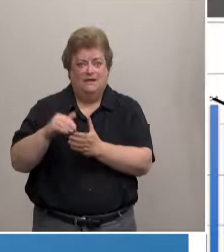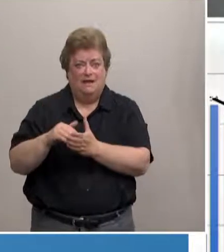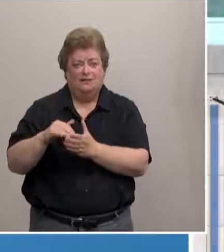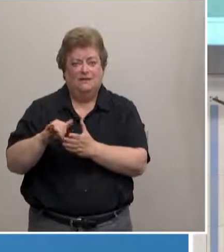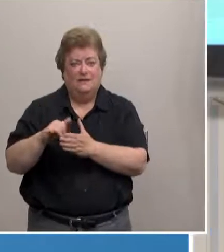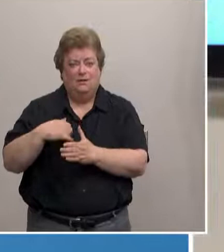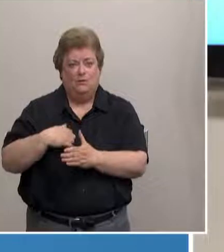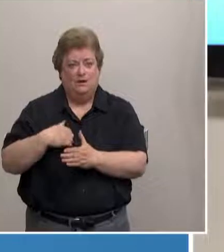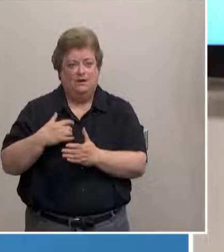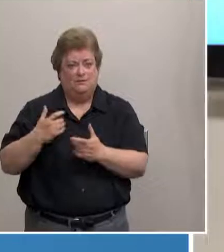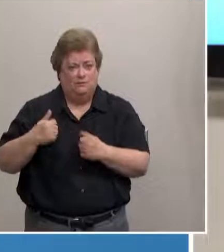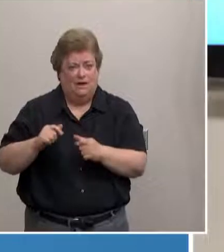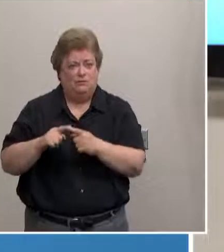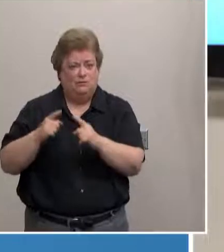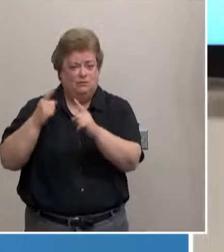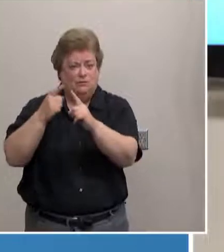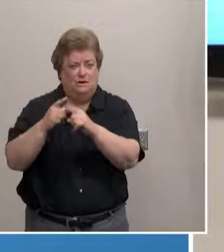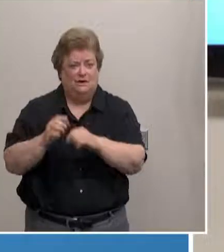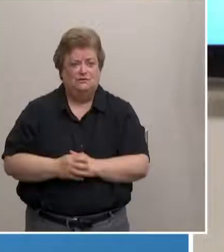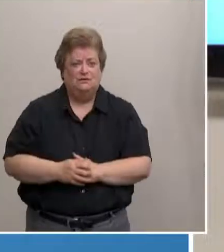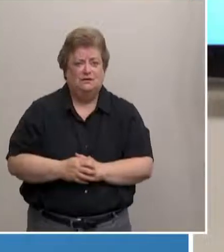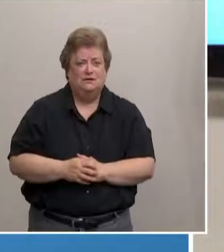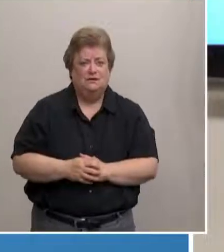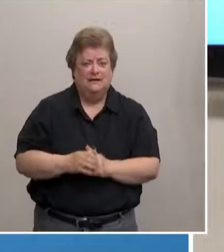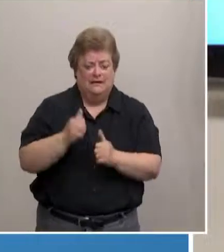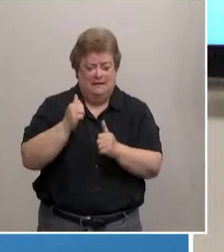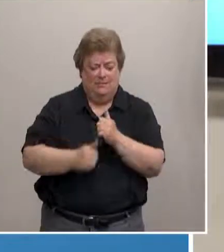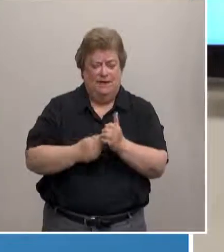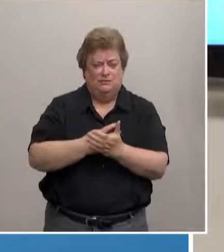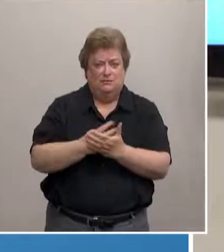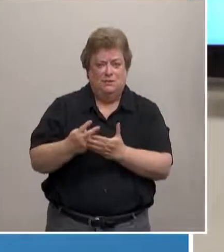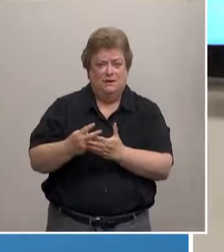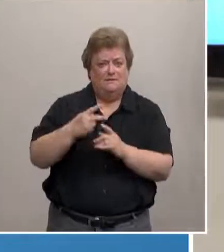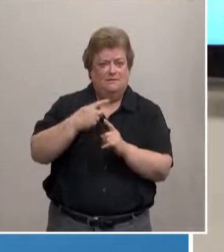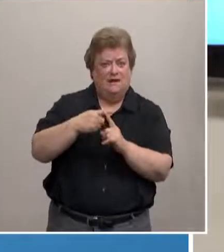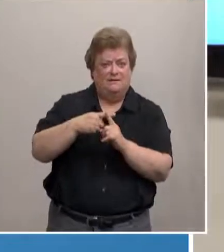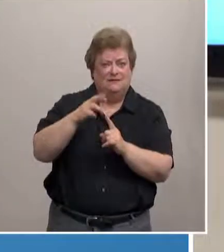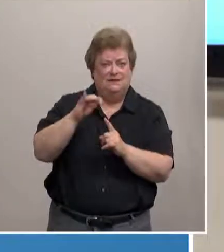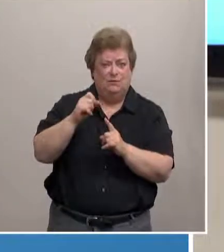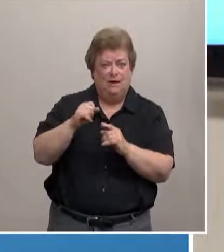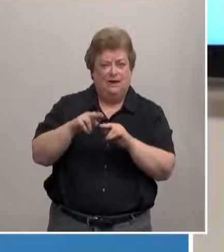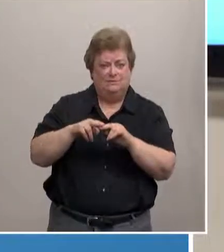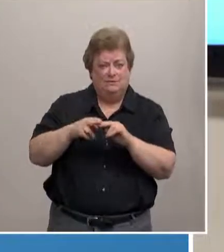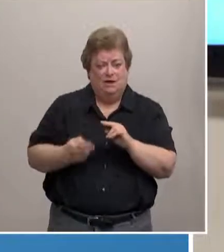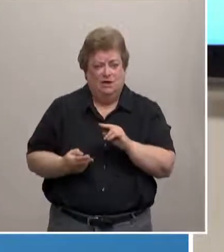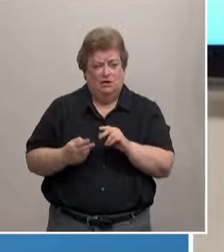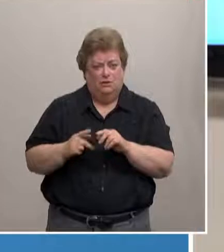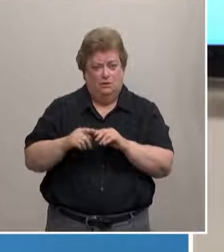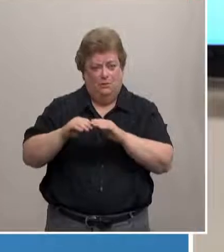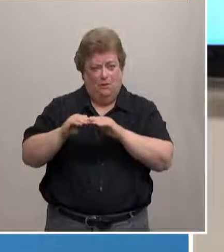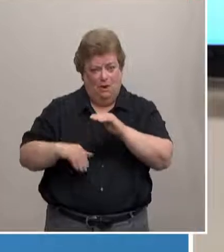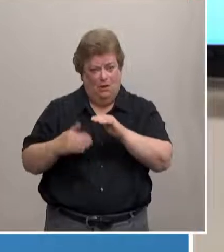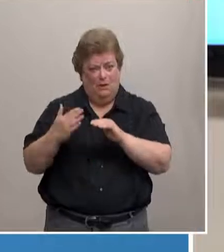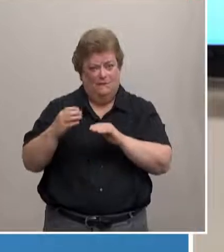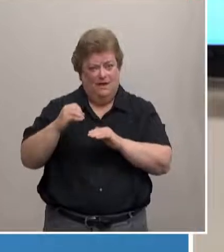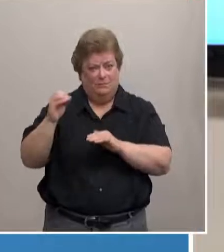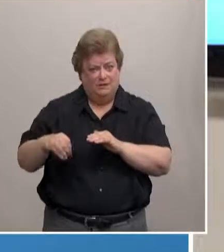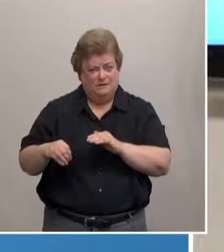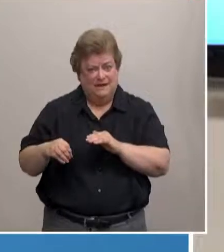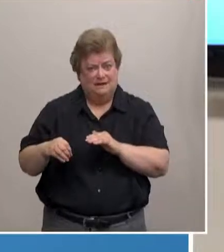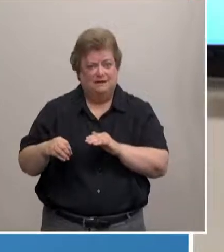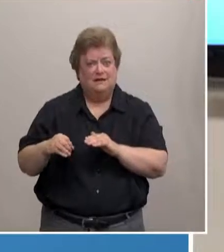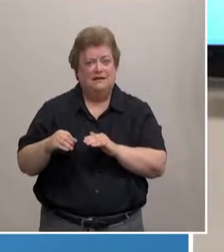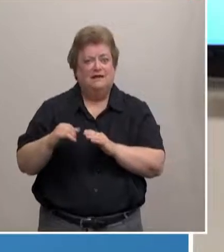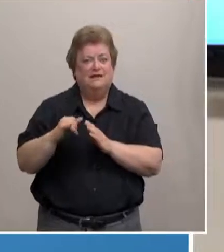reach. Over the past 2 weeks, the positivity rate dropped below 5%, a threshold recognized